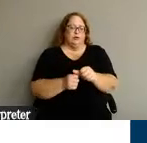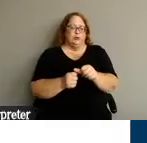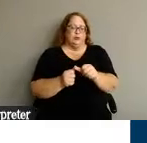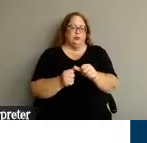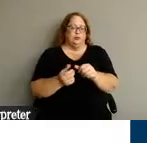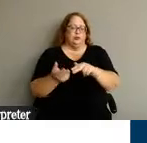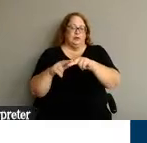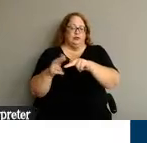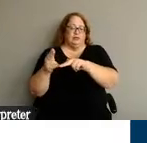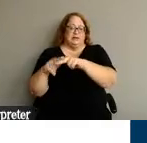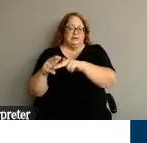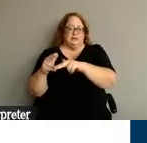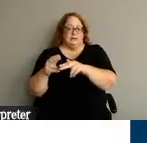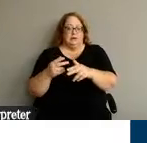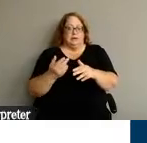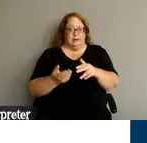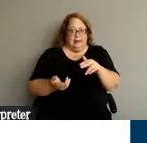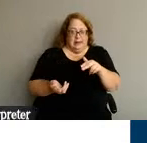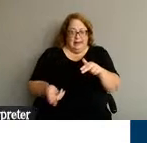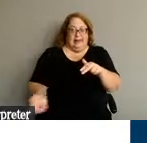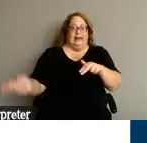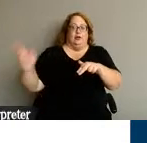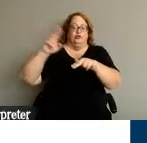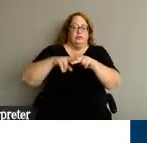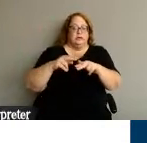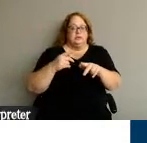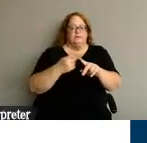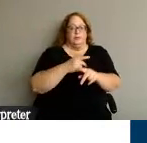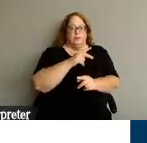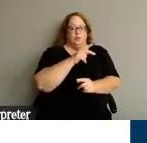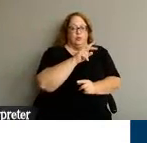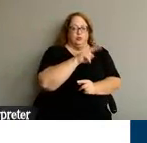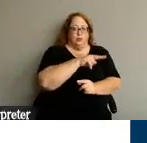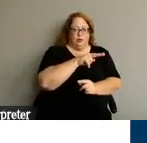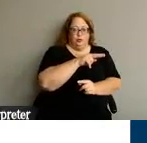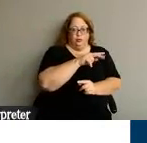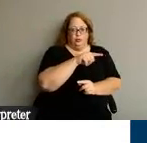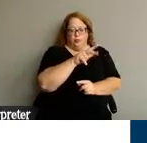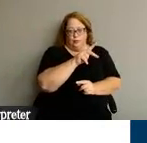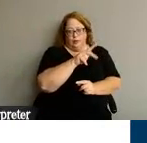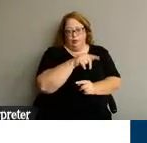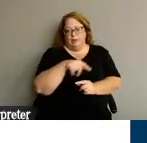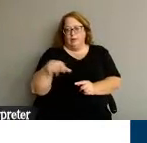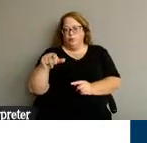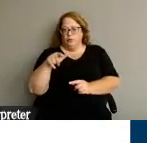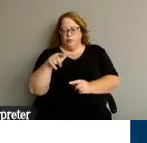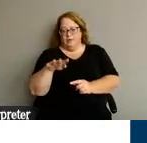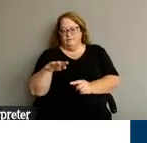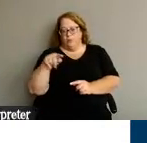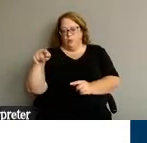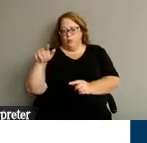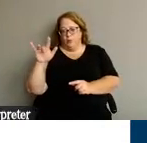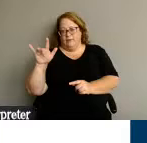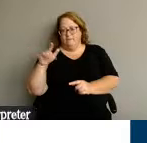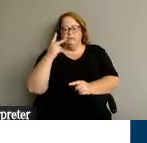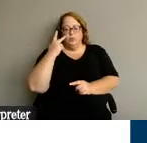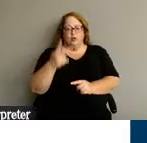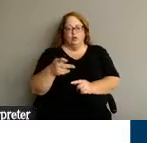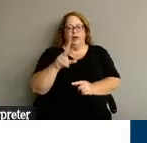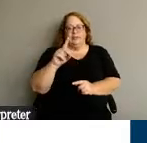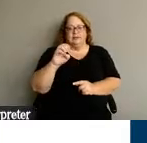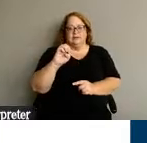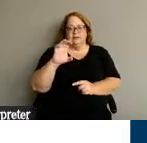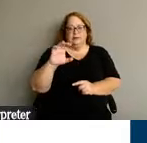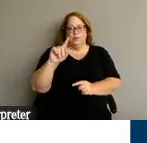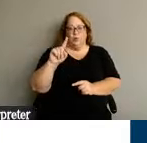to increase drastically from the 22-23 to the 24-25 when you take a look at the December